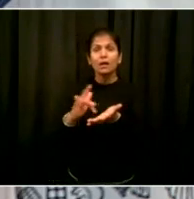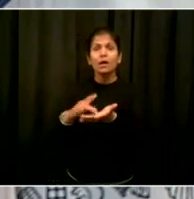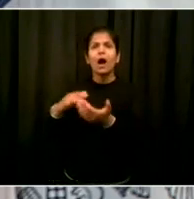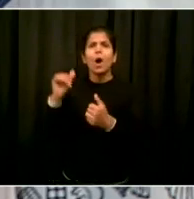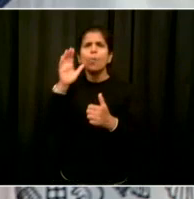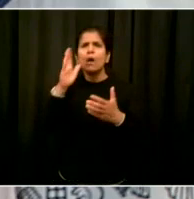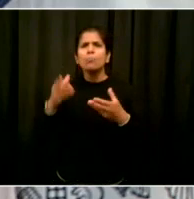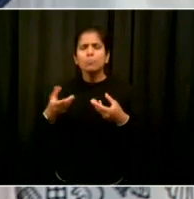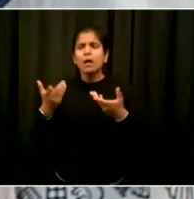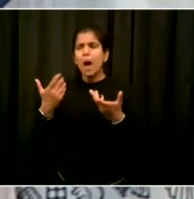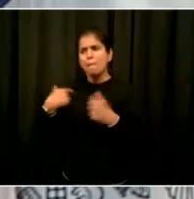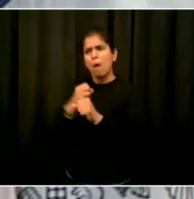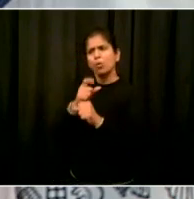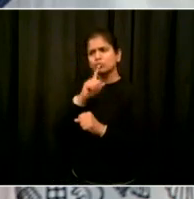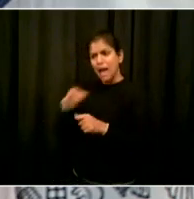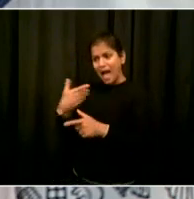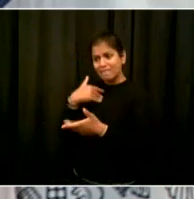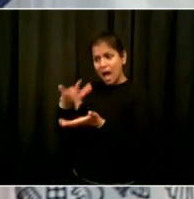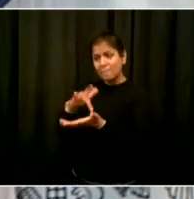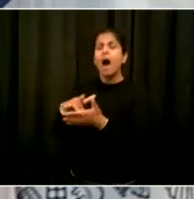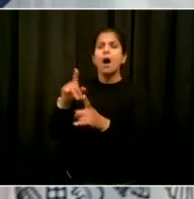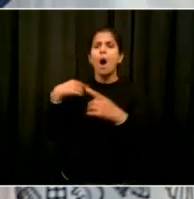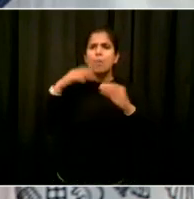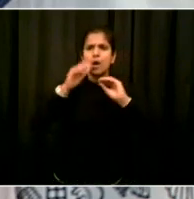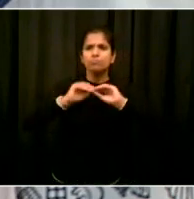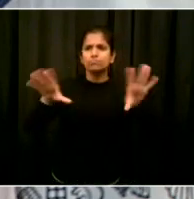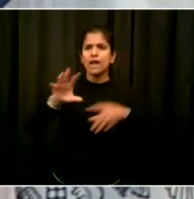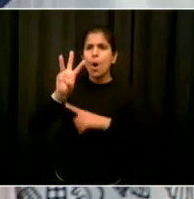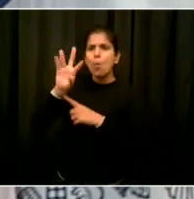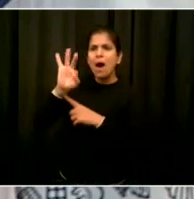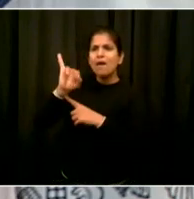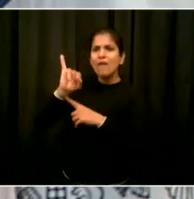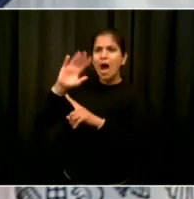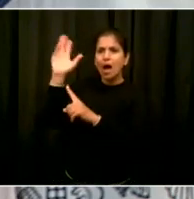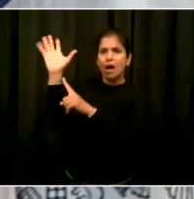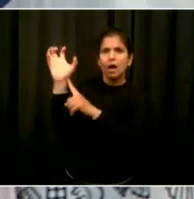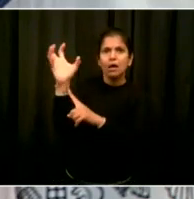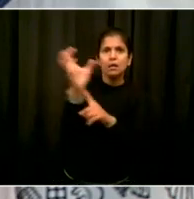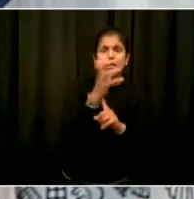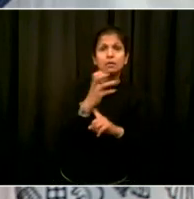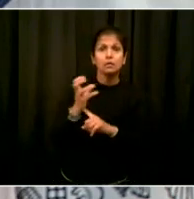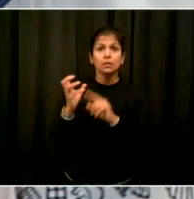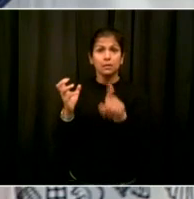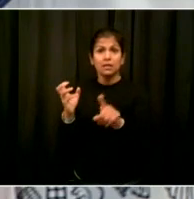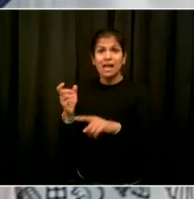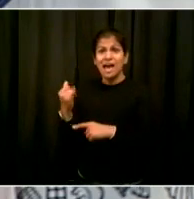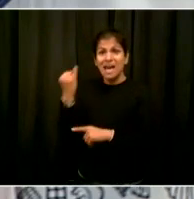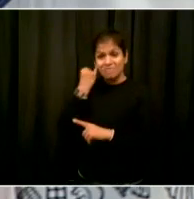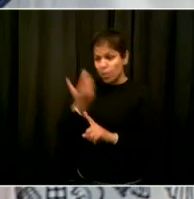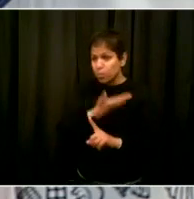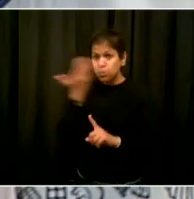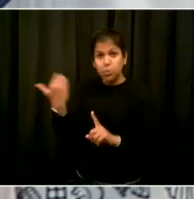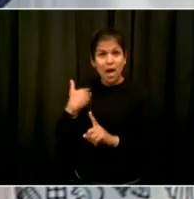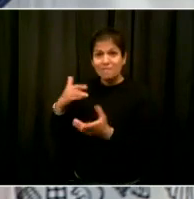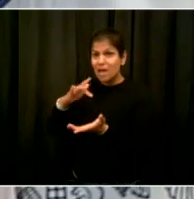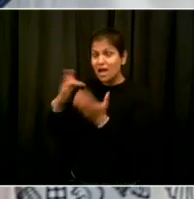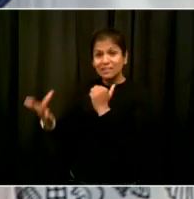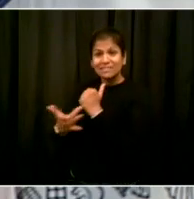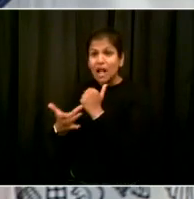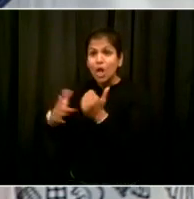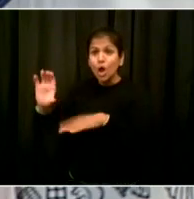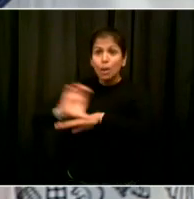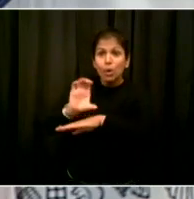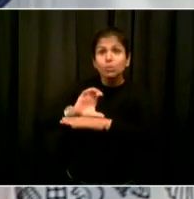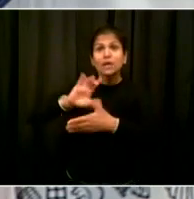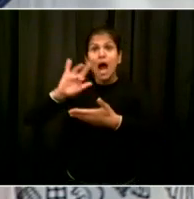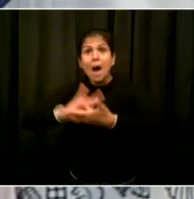make sure that whatever they need to get service in the short term, they have it. And we do know, Cal, that in some cases it was